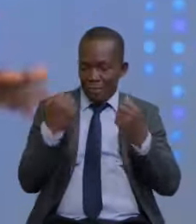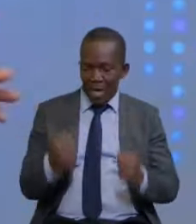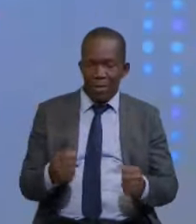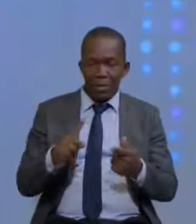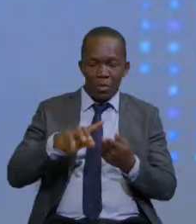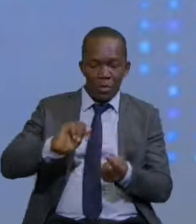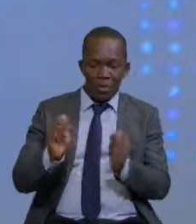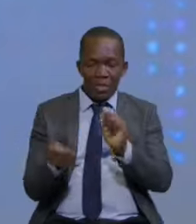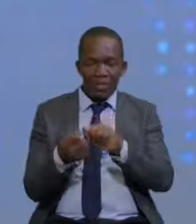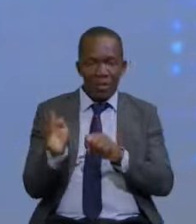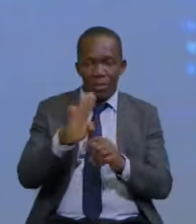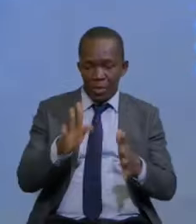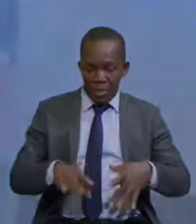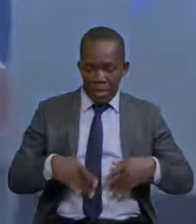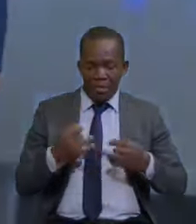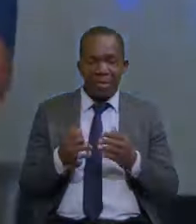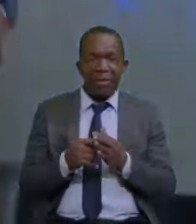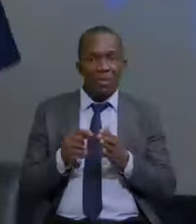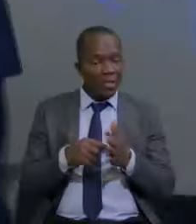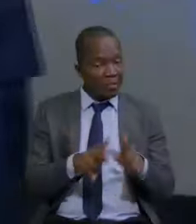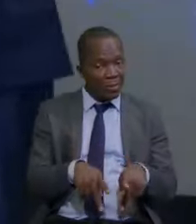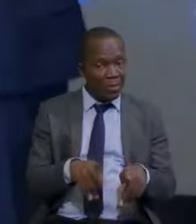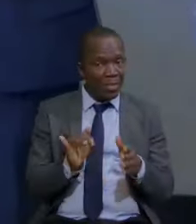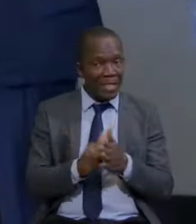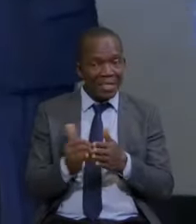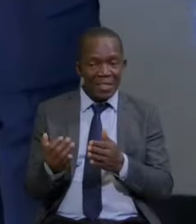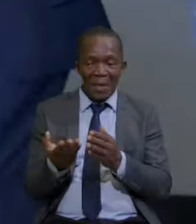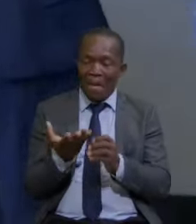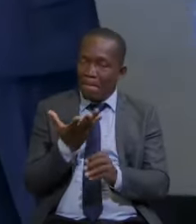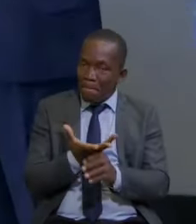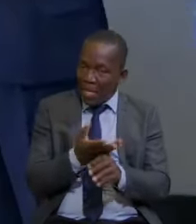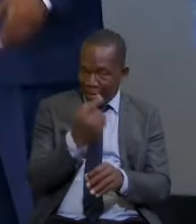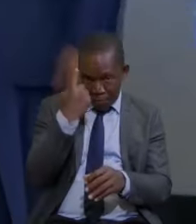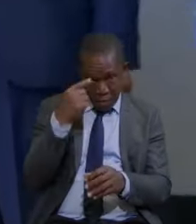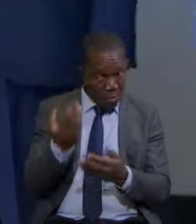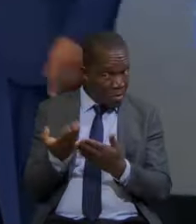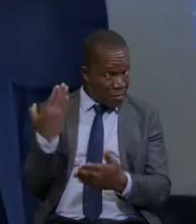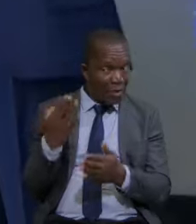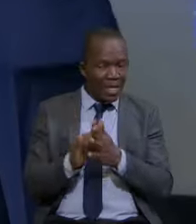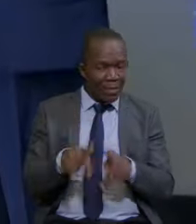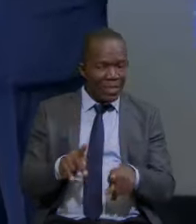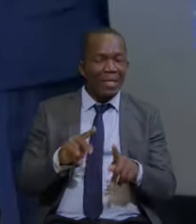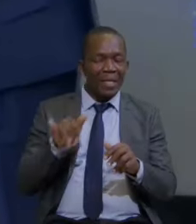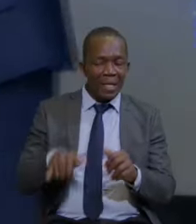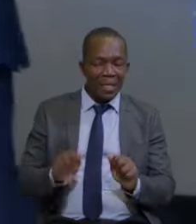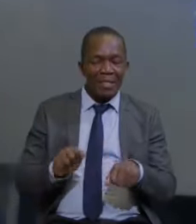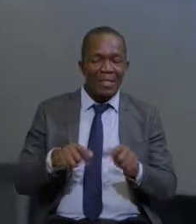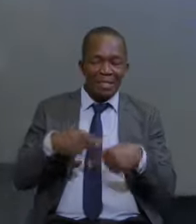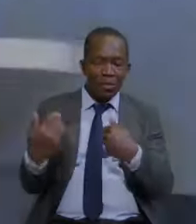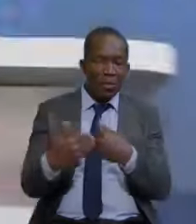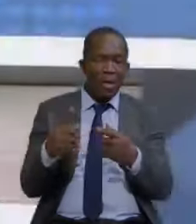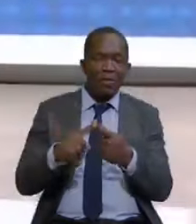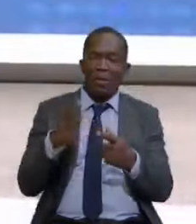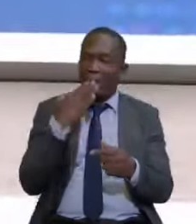pleaded for, they will do that thing again because it's their nature. But the heavenly